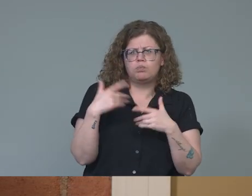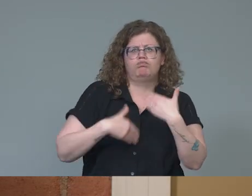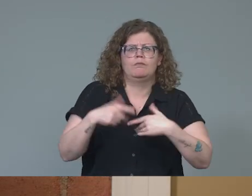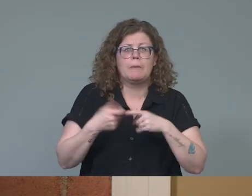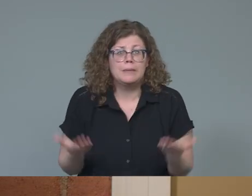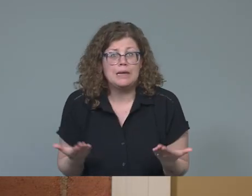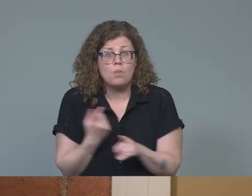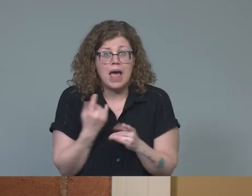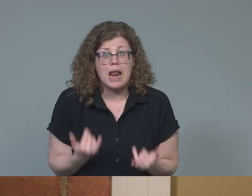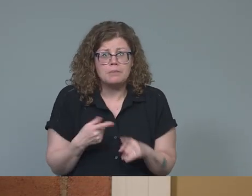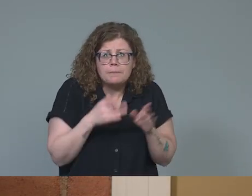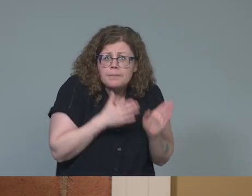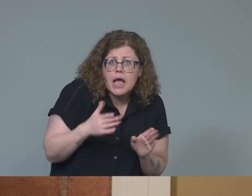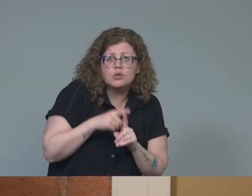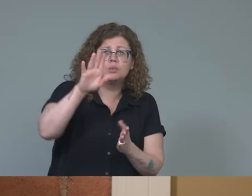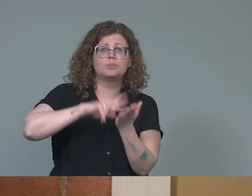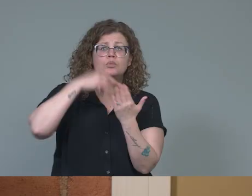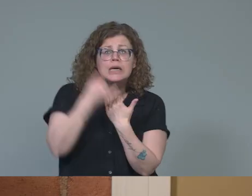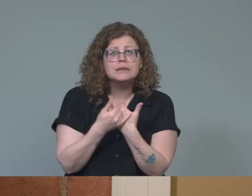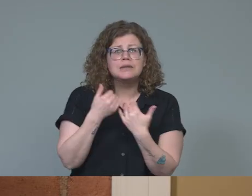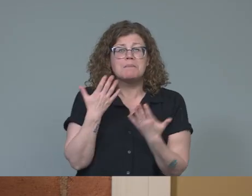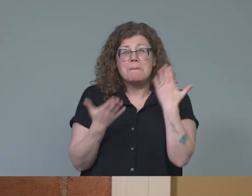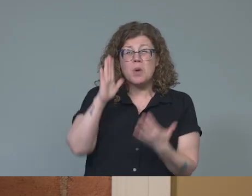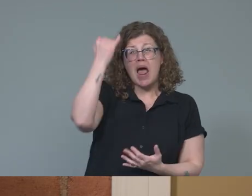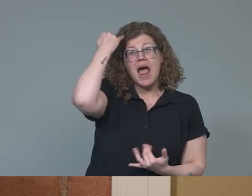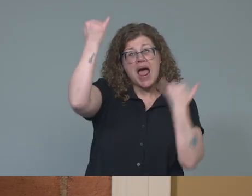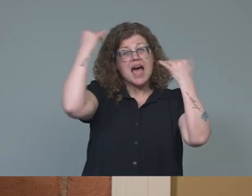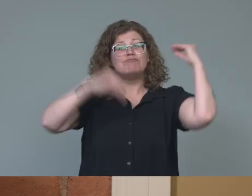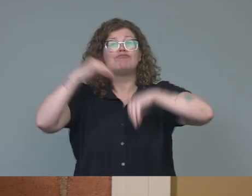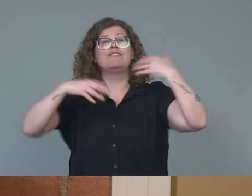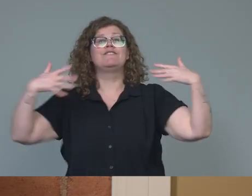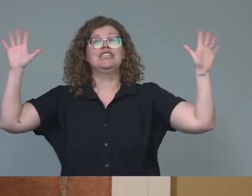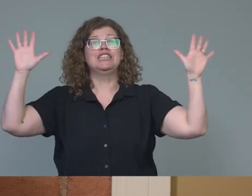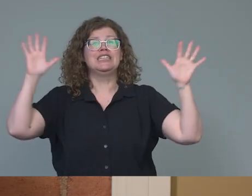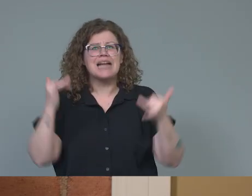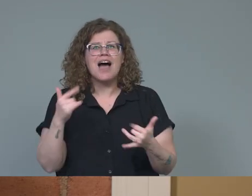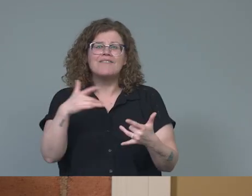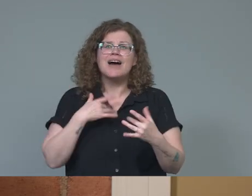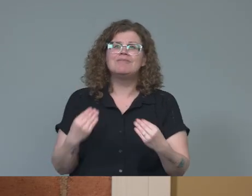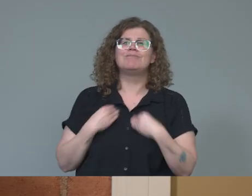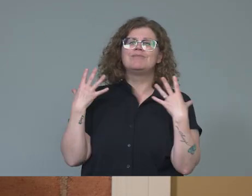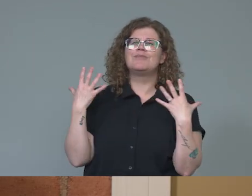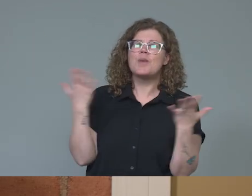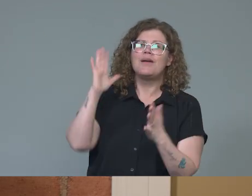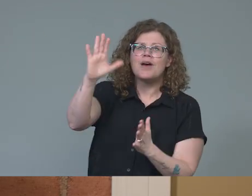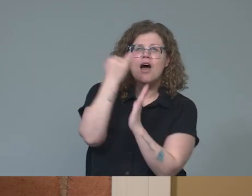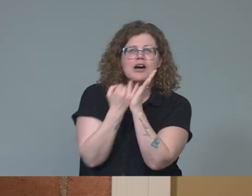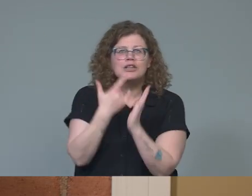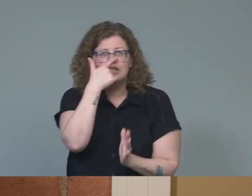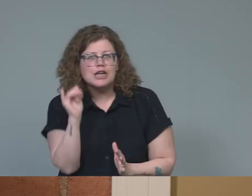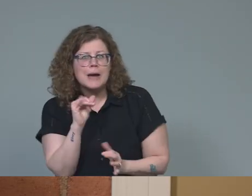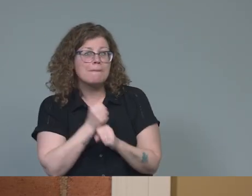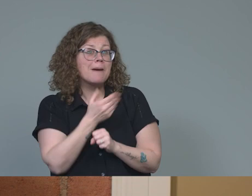go here. Most of the learning in public art comes from doing. It's about actually working together to create something beautiful